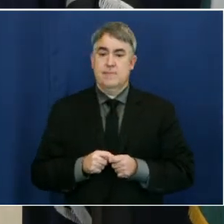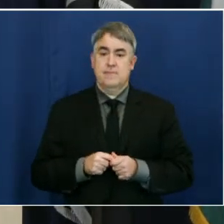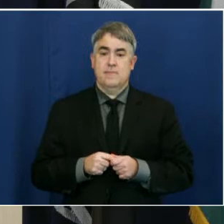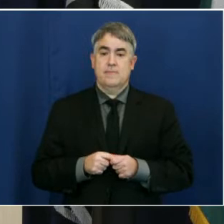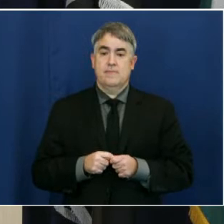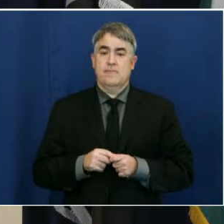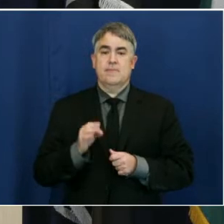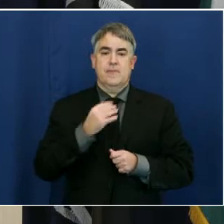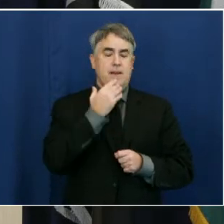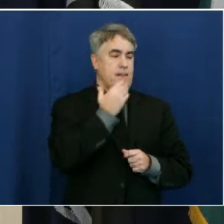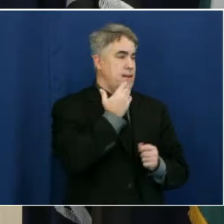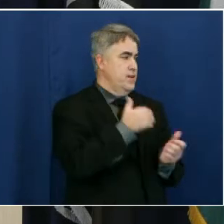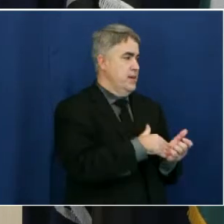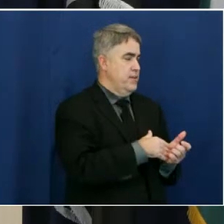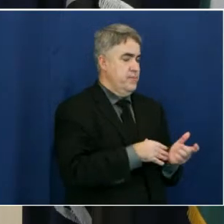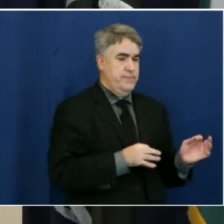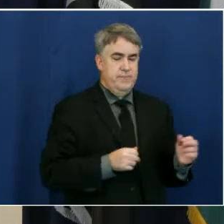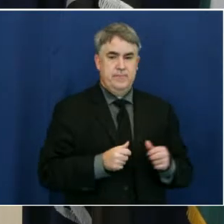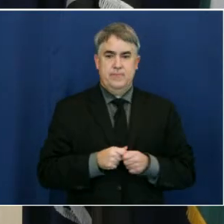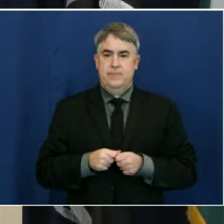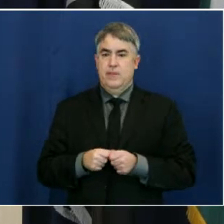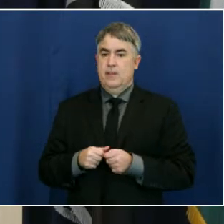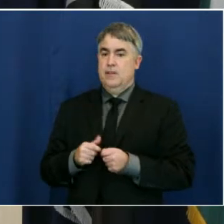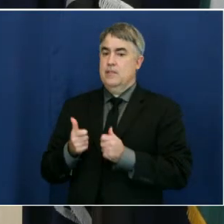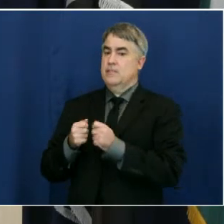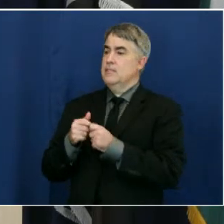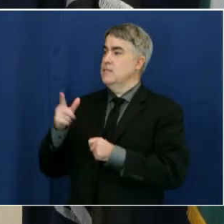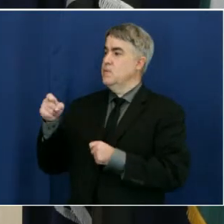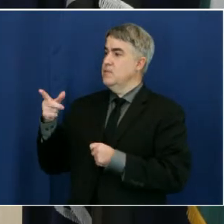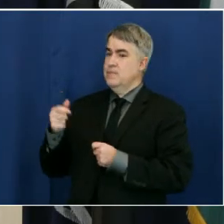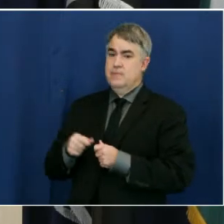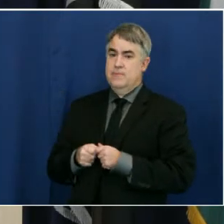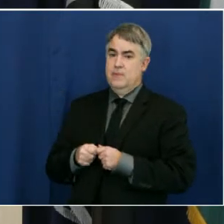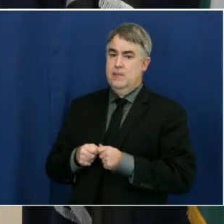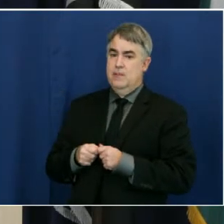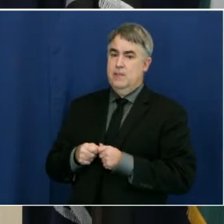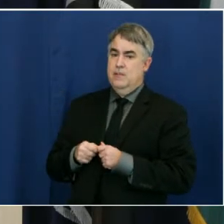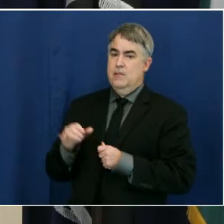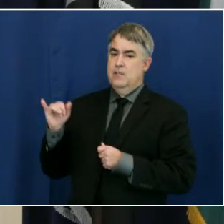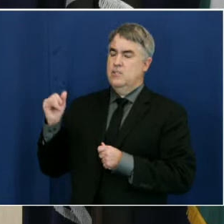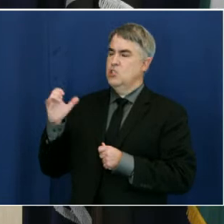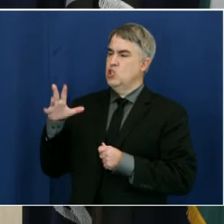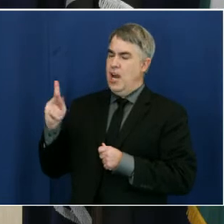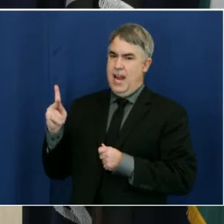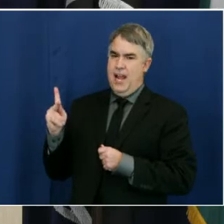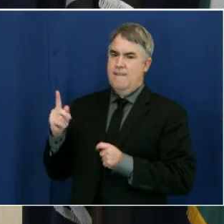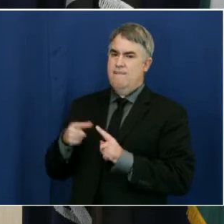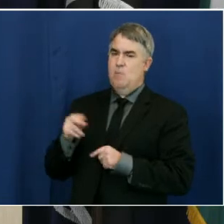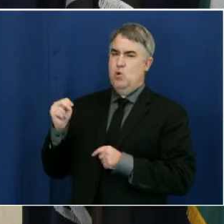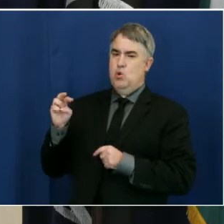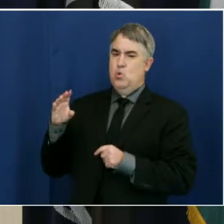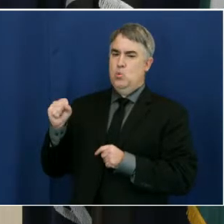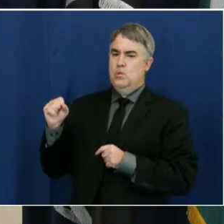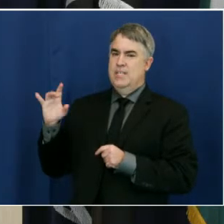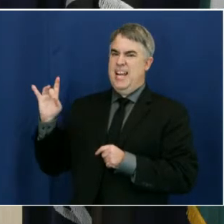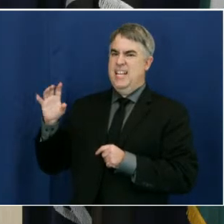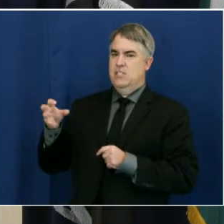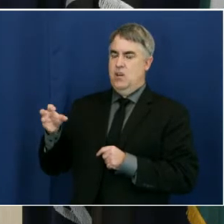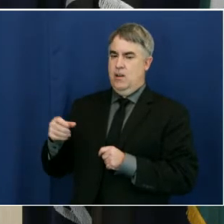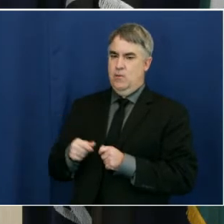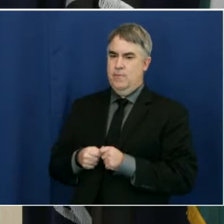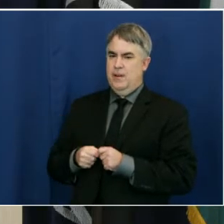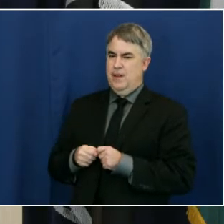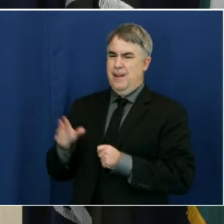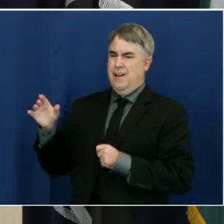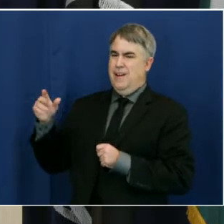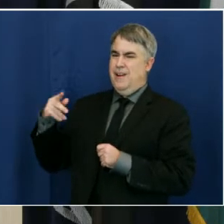Thank you, Dr. McDonald. Our next text question. Next question is from Jack Mulmood with News 8. We've seen long lines outside Petco Park and people